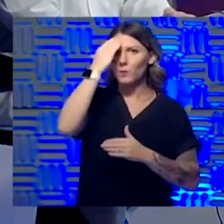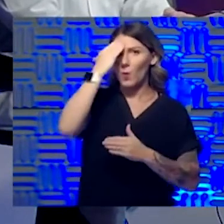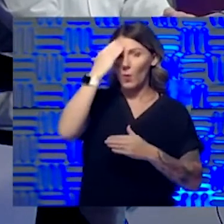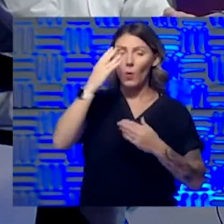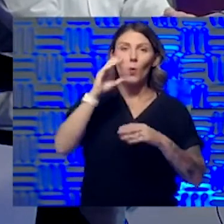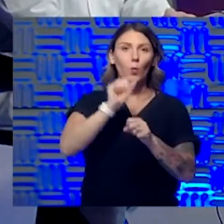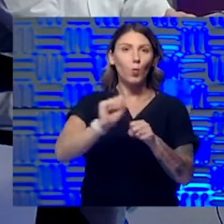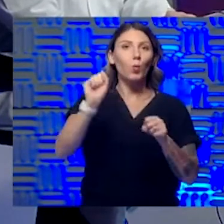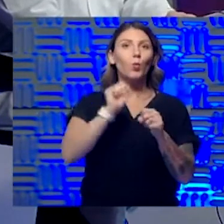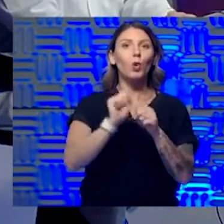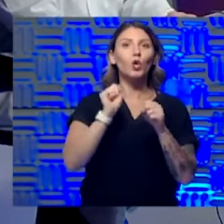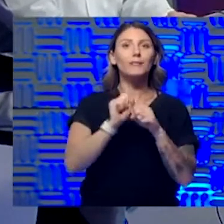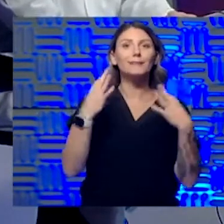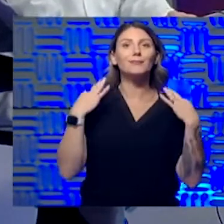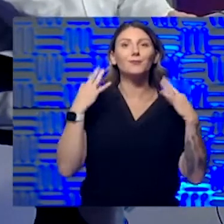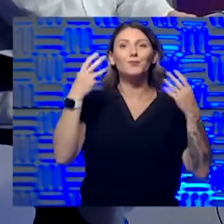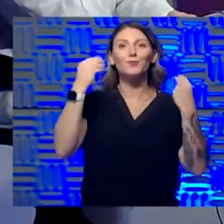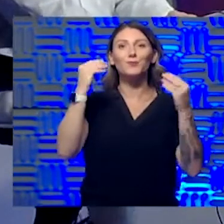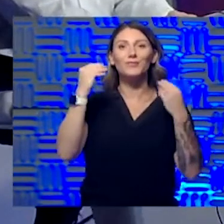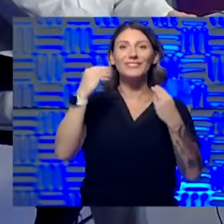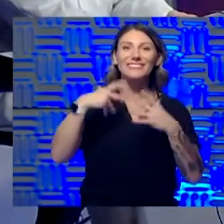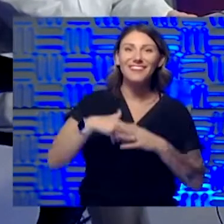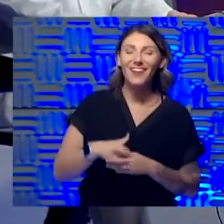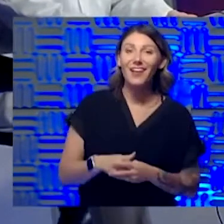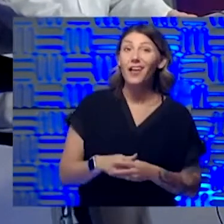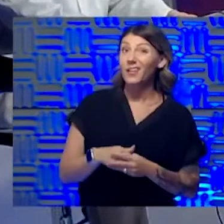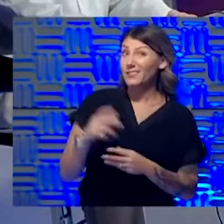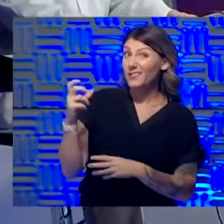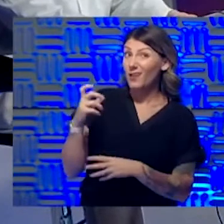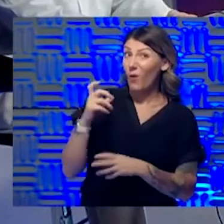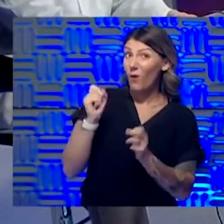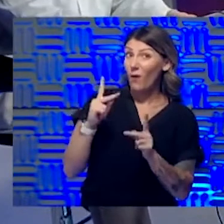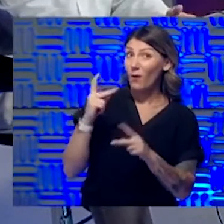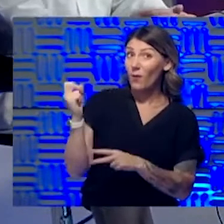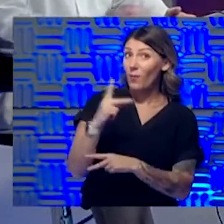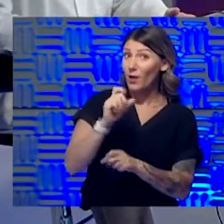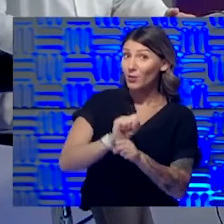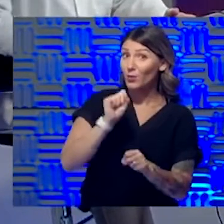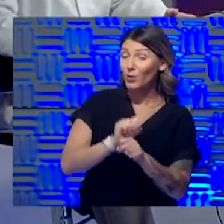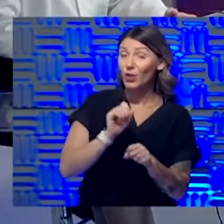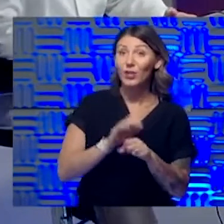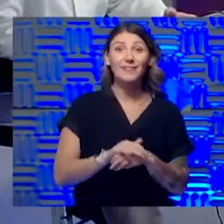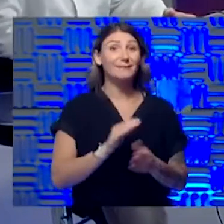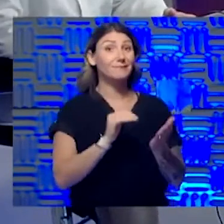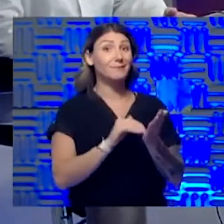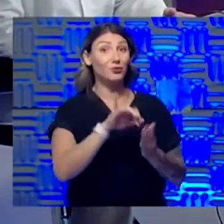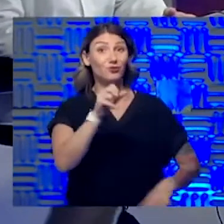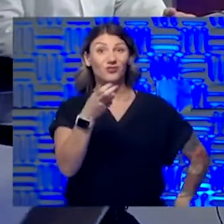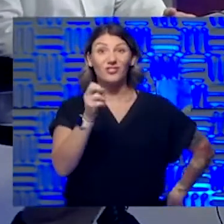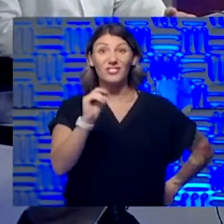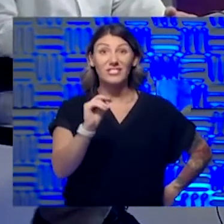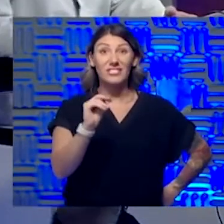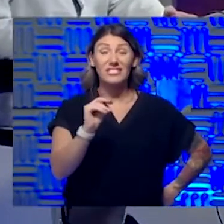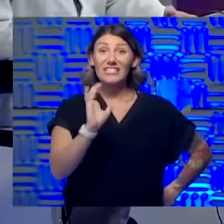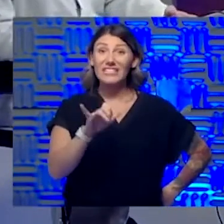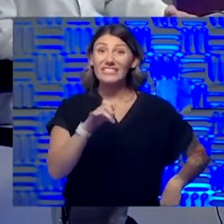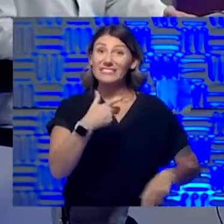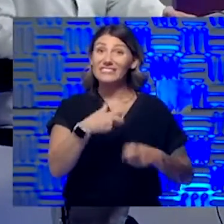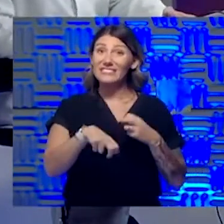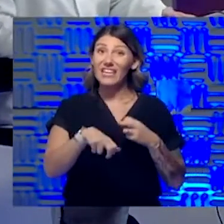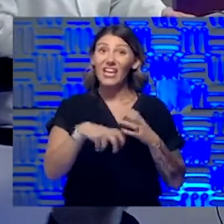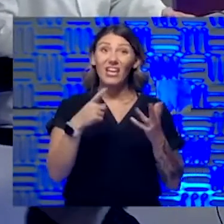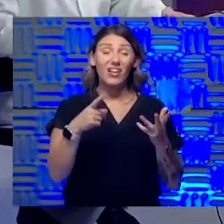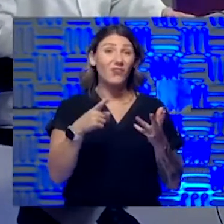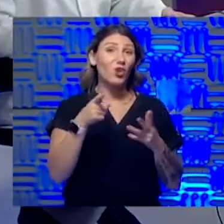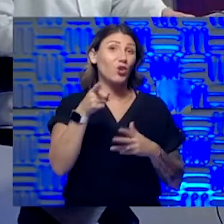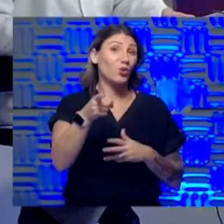for her to return to work. Dr. Jensen, that's a hard one. You have multiple myeloma and a survivor. You're kind of long-term immunosuppressed no